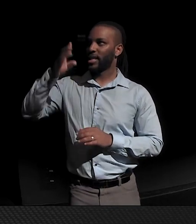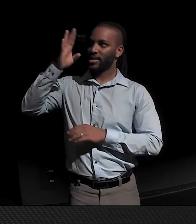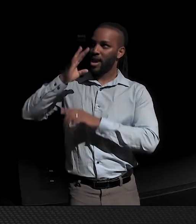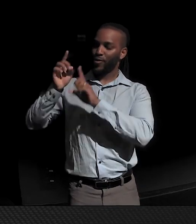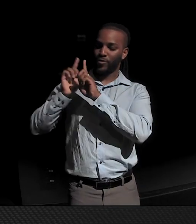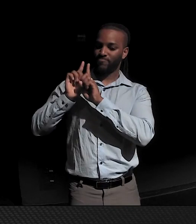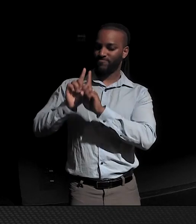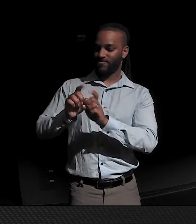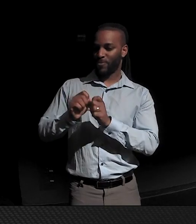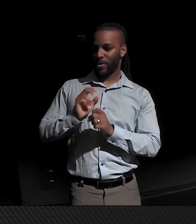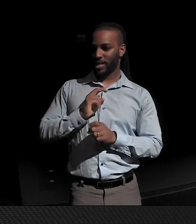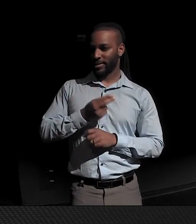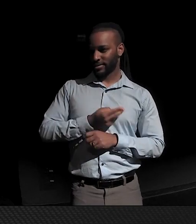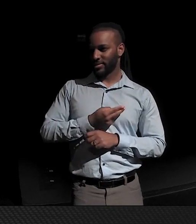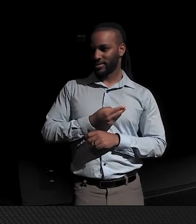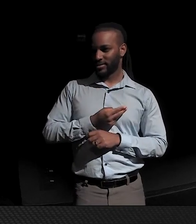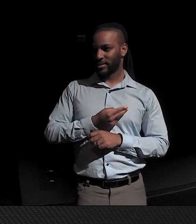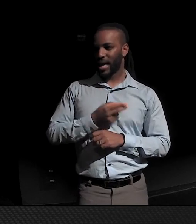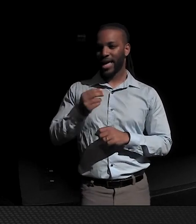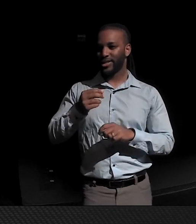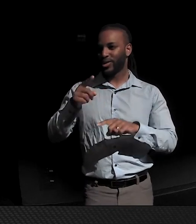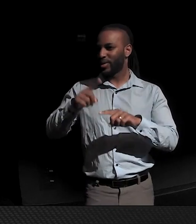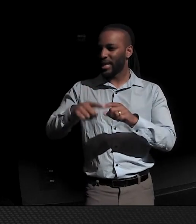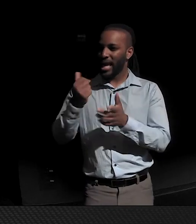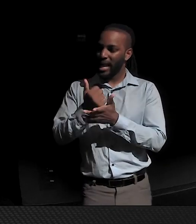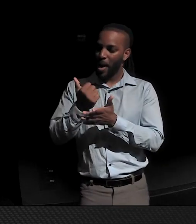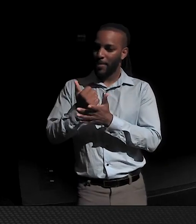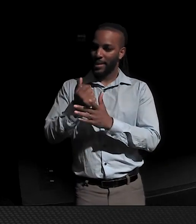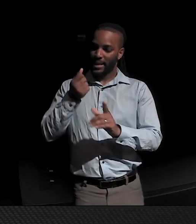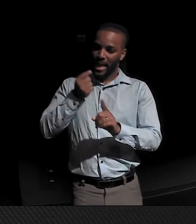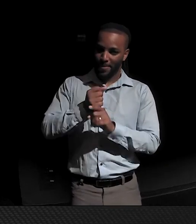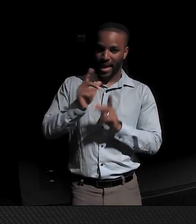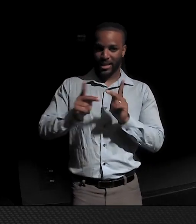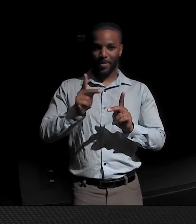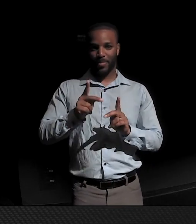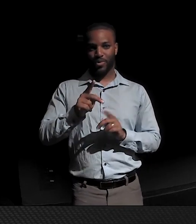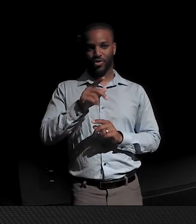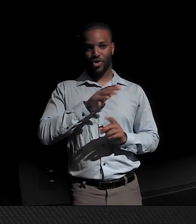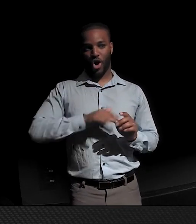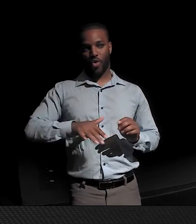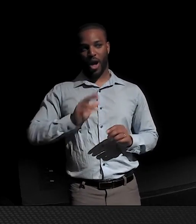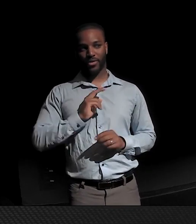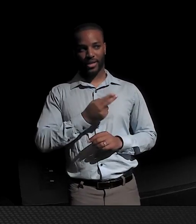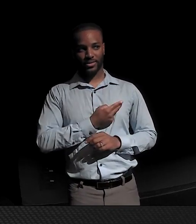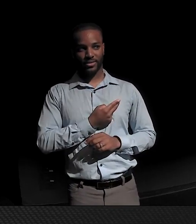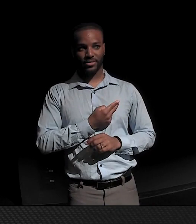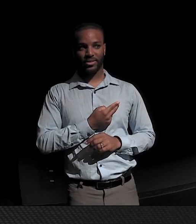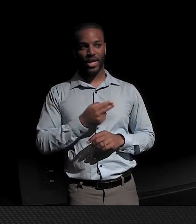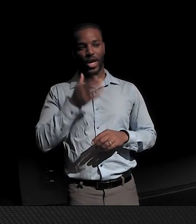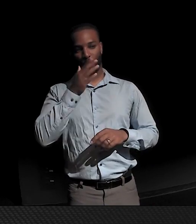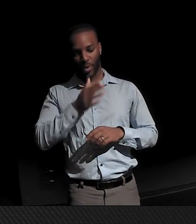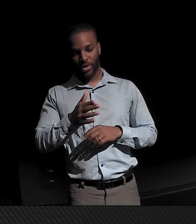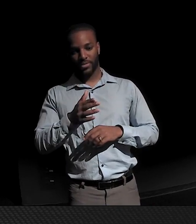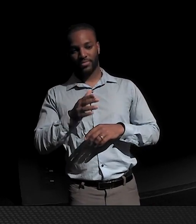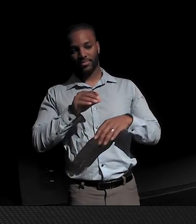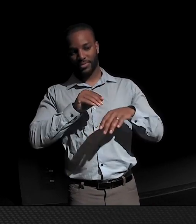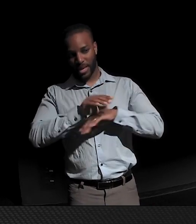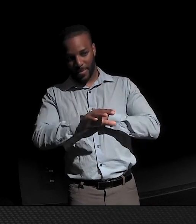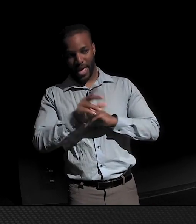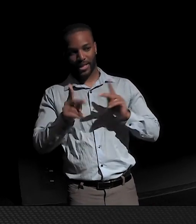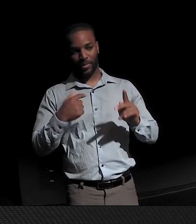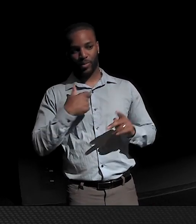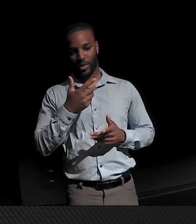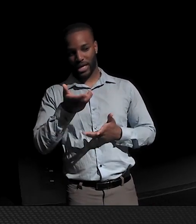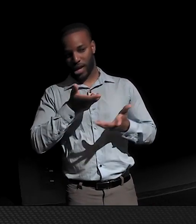along. And it can't help but impact the people around us. It can't help but change the people we interact with. If we